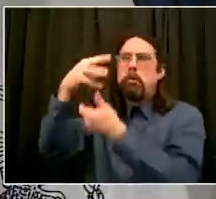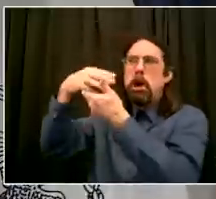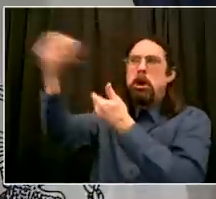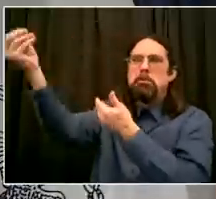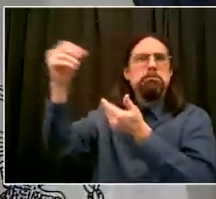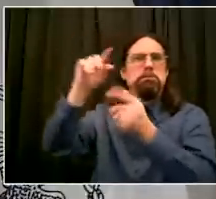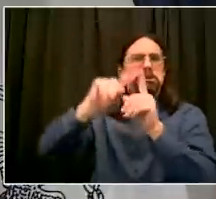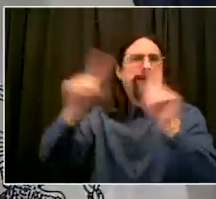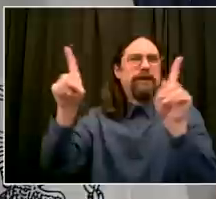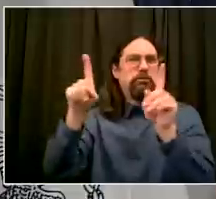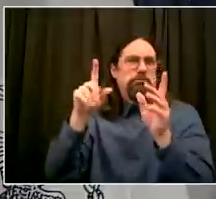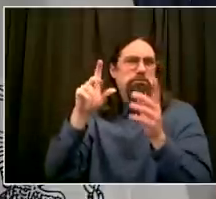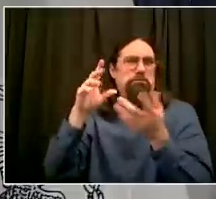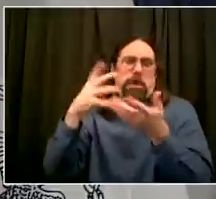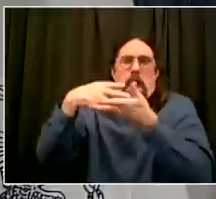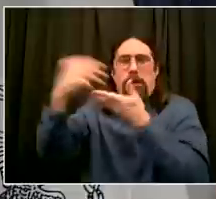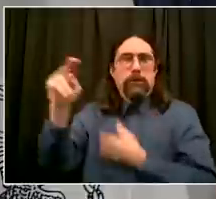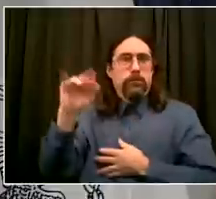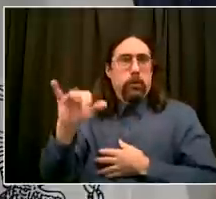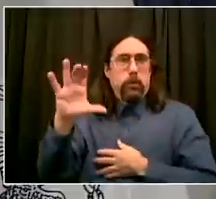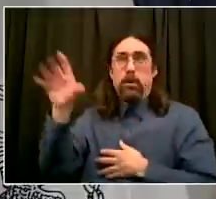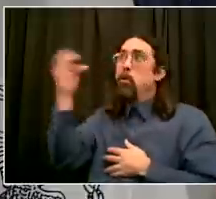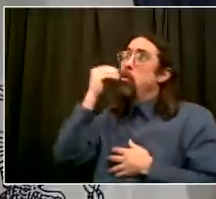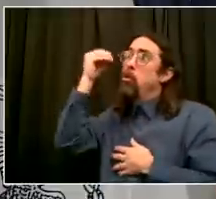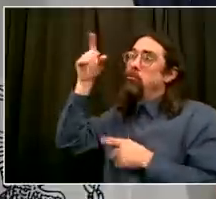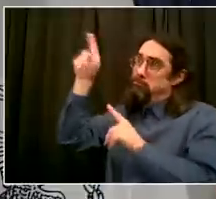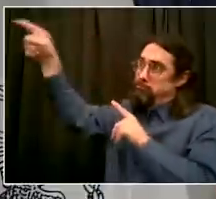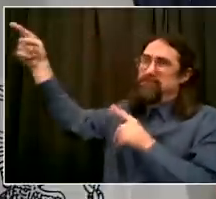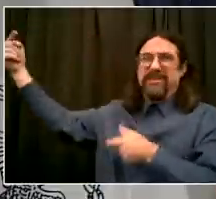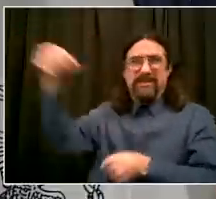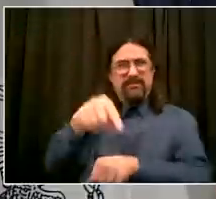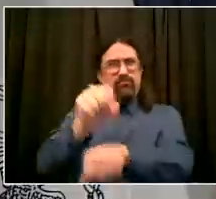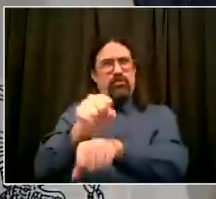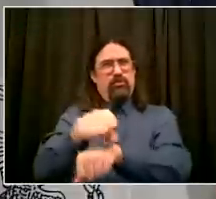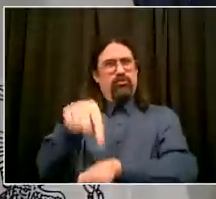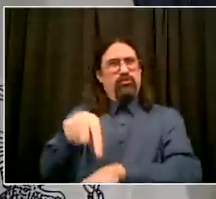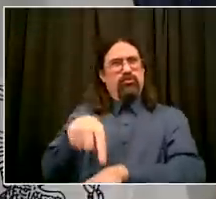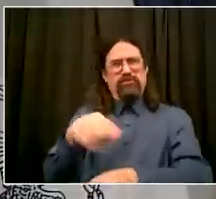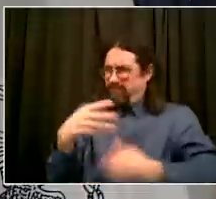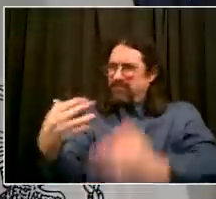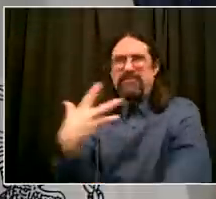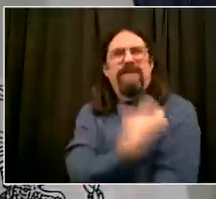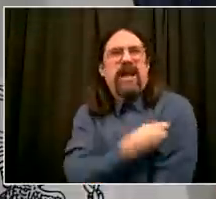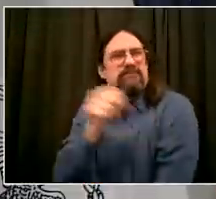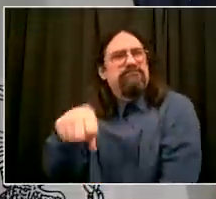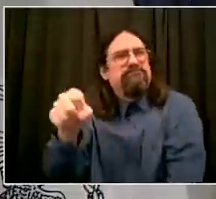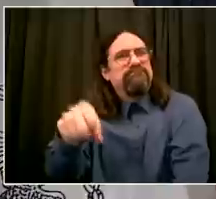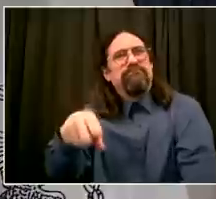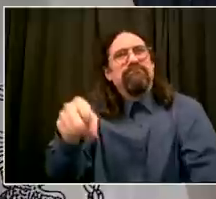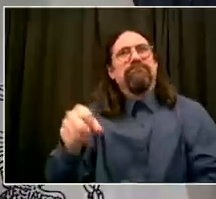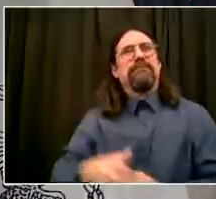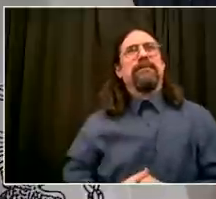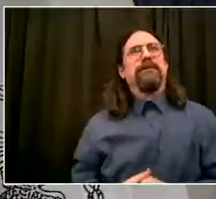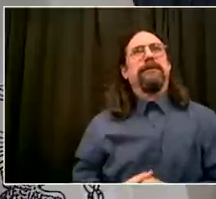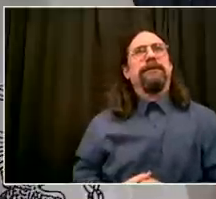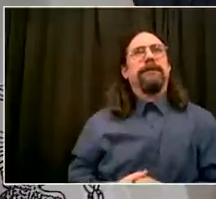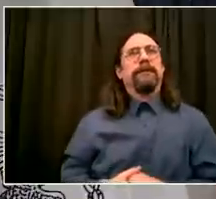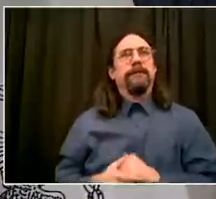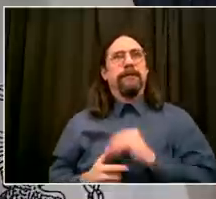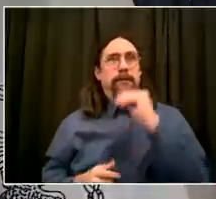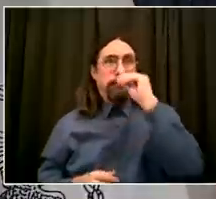teacher or an essential worker in New York City, they should not be getting a shot in New York City. They should be getting a shot at their